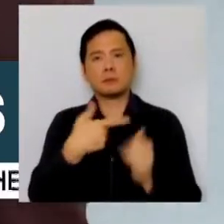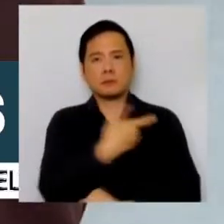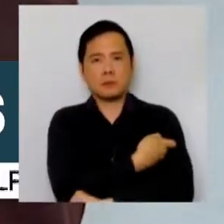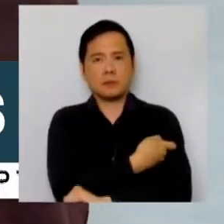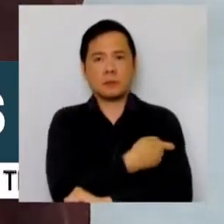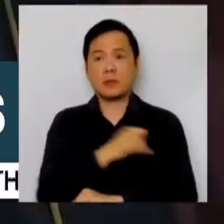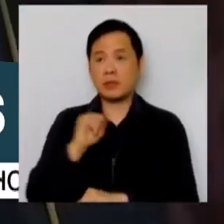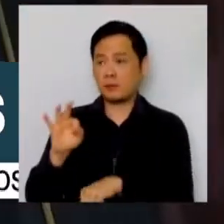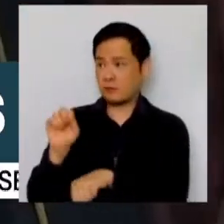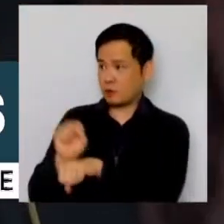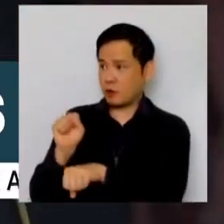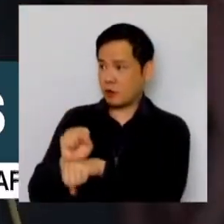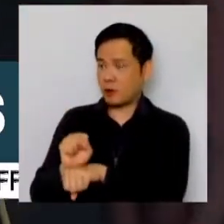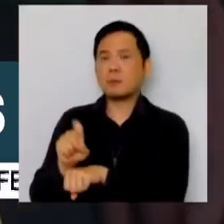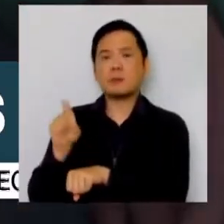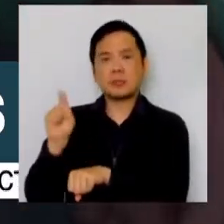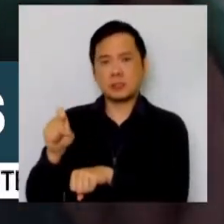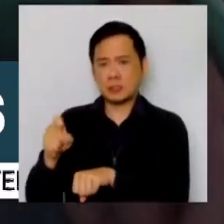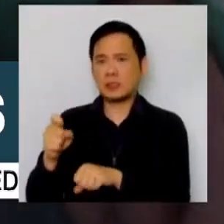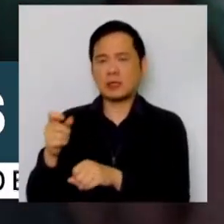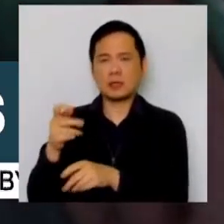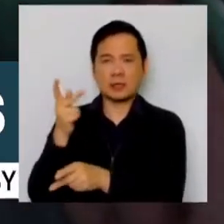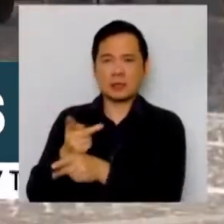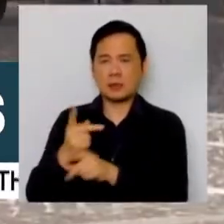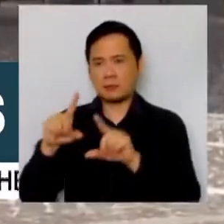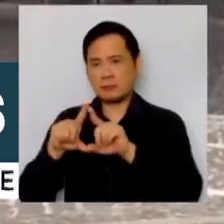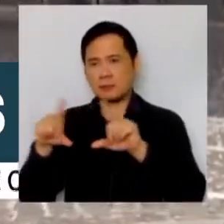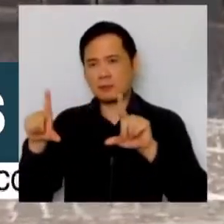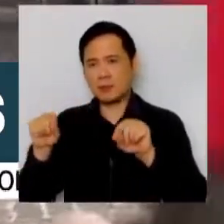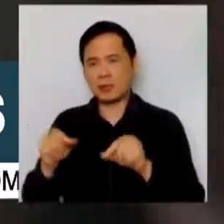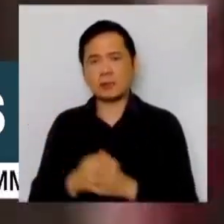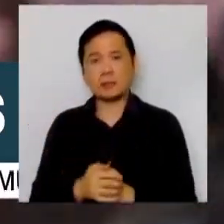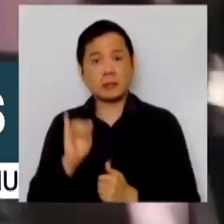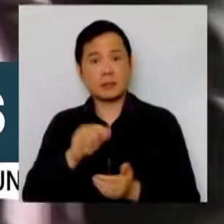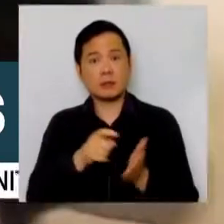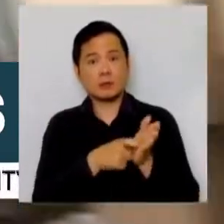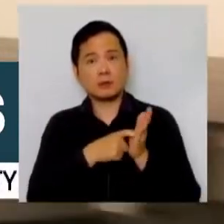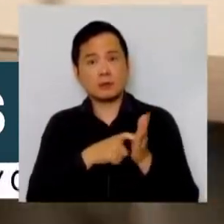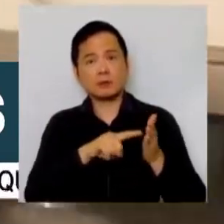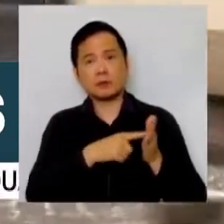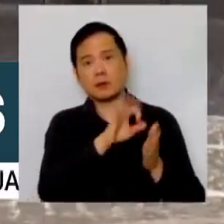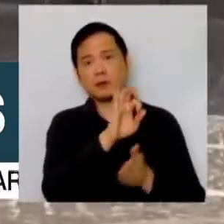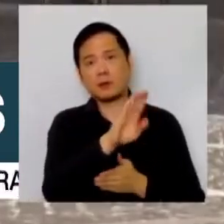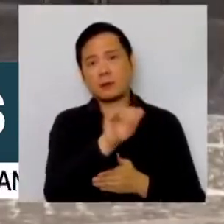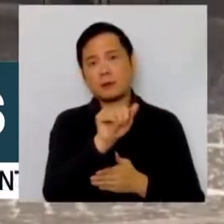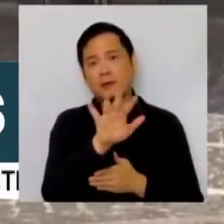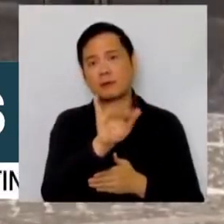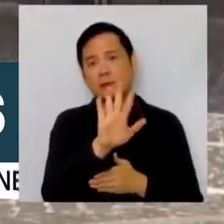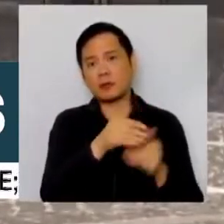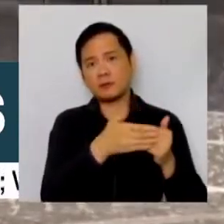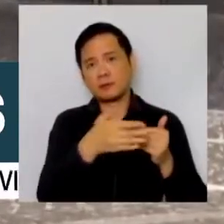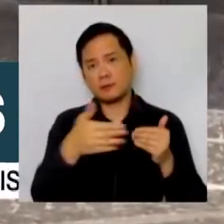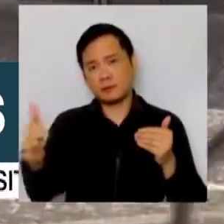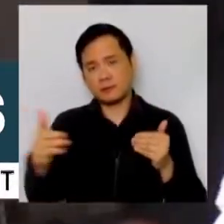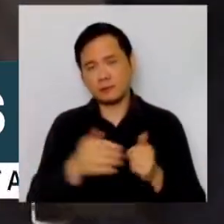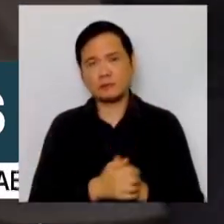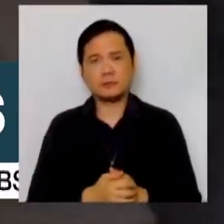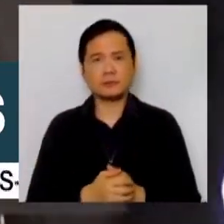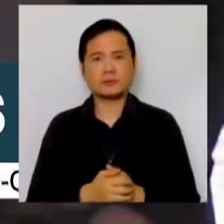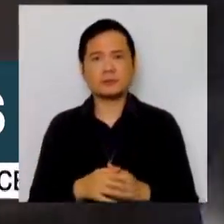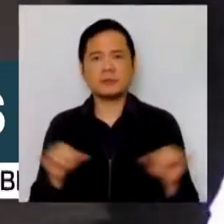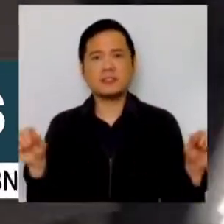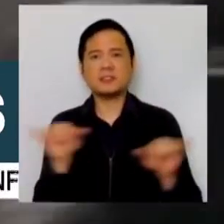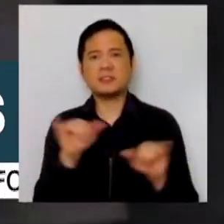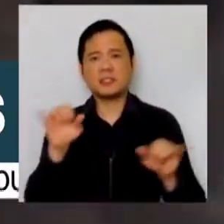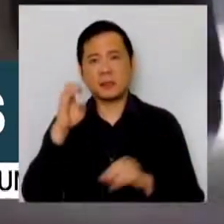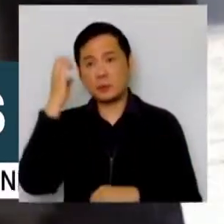to obtain a vaccine pass. The vaccine mandate will be in place beginning February 15. As in much of Western Europe,